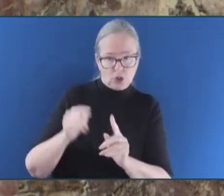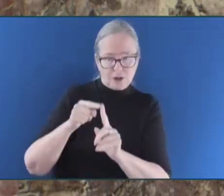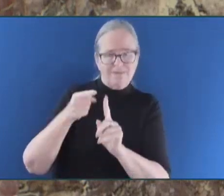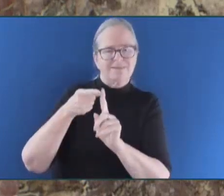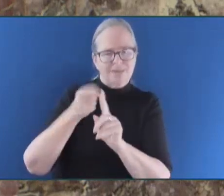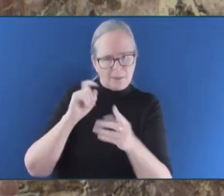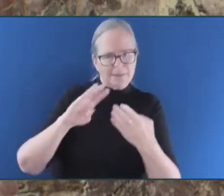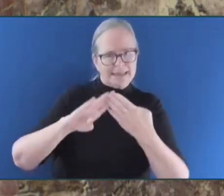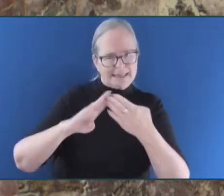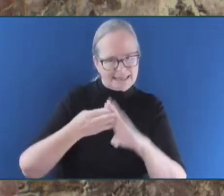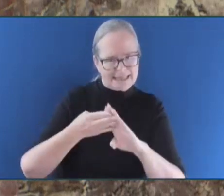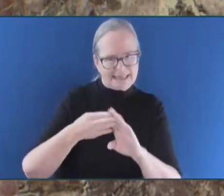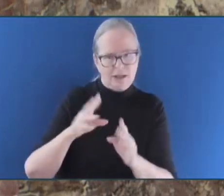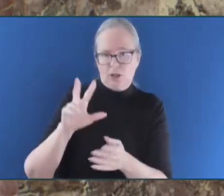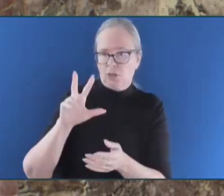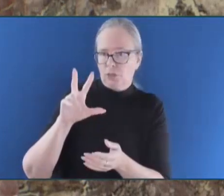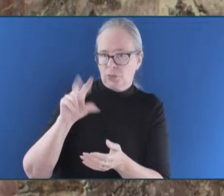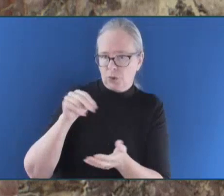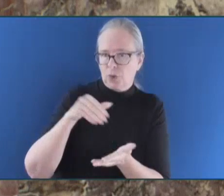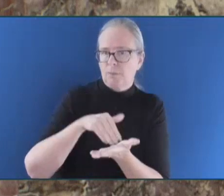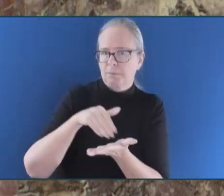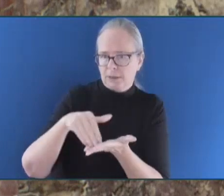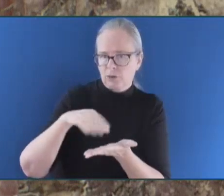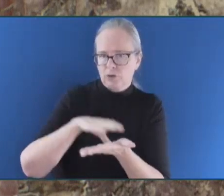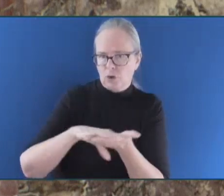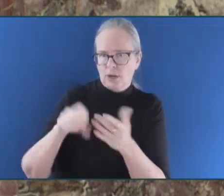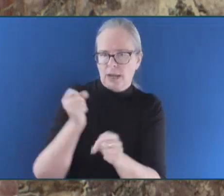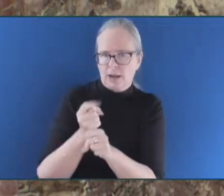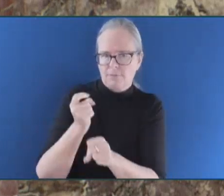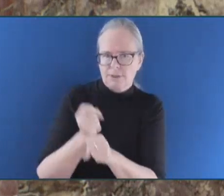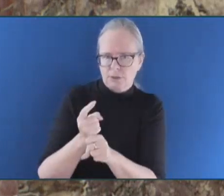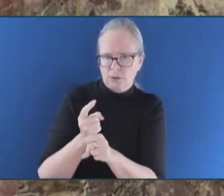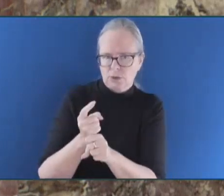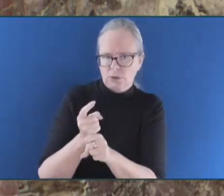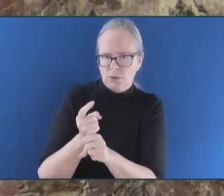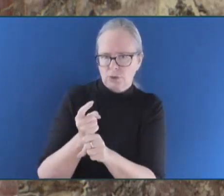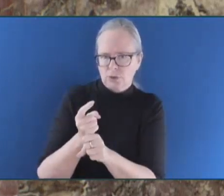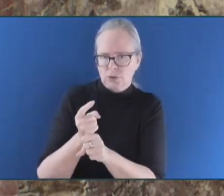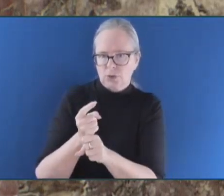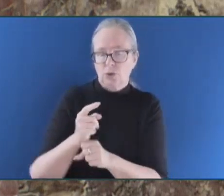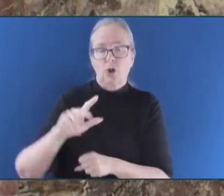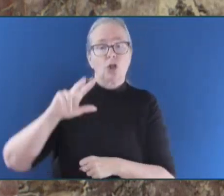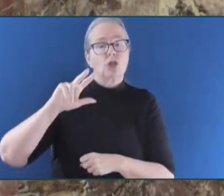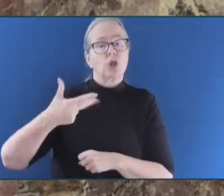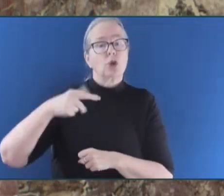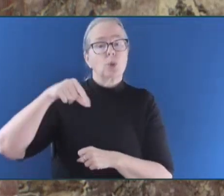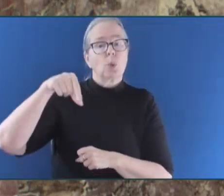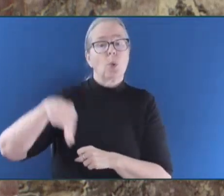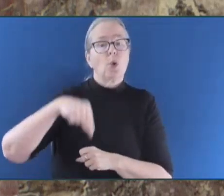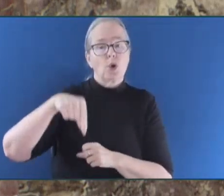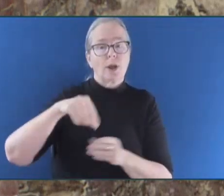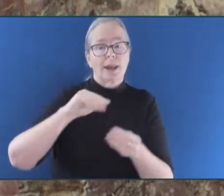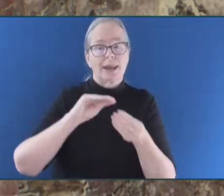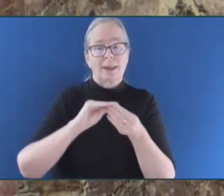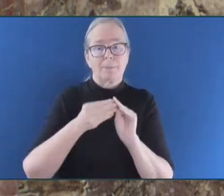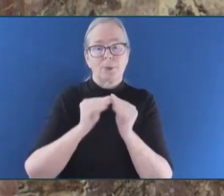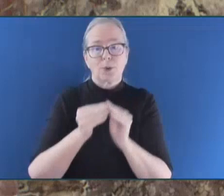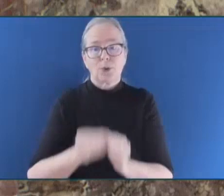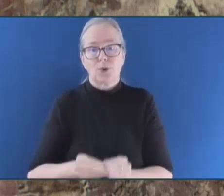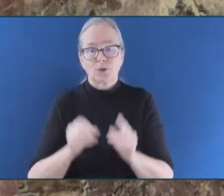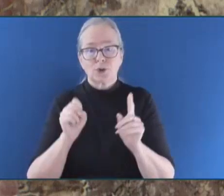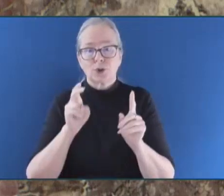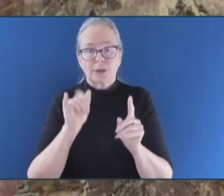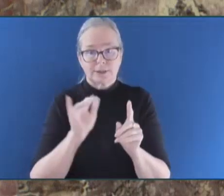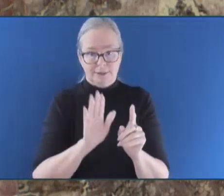year, is that the third quarter results for the City of Surrey are now out. And they show that the City of Surrey has underspent their